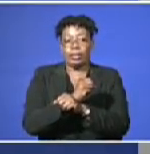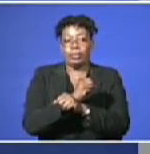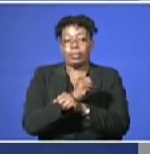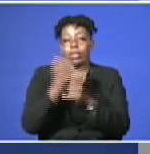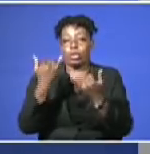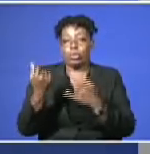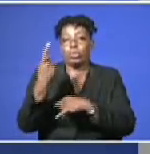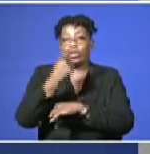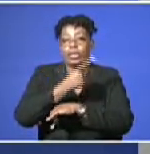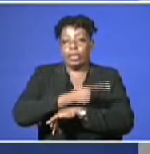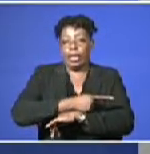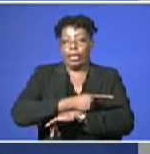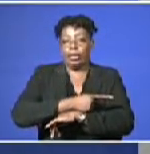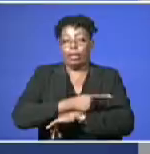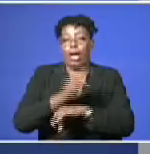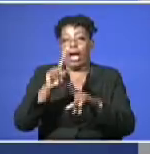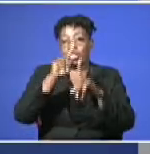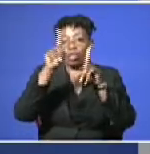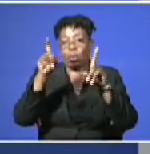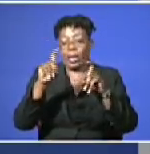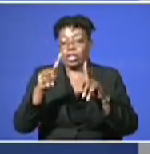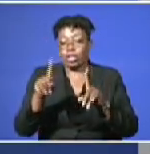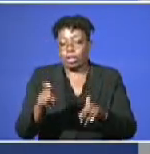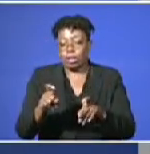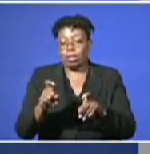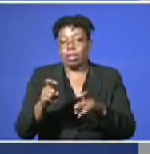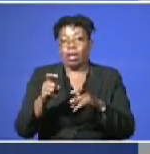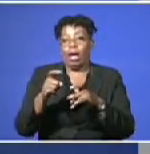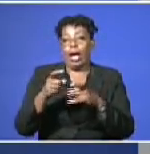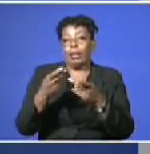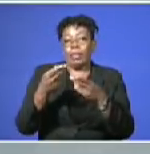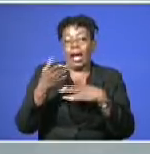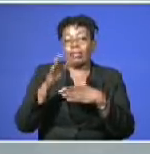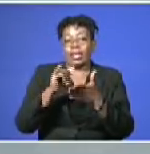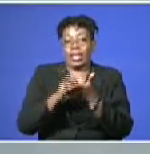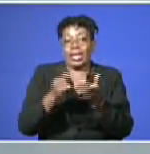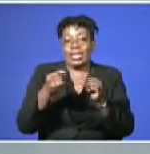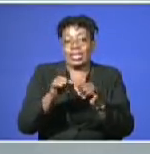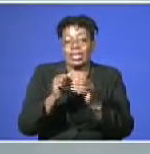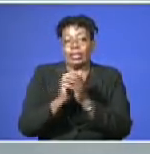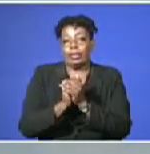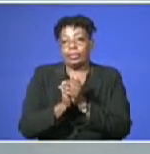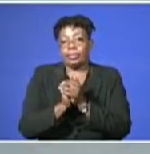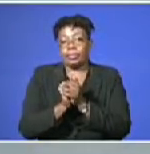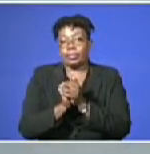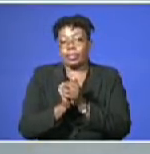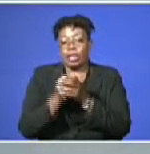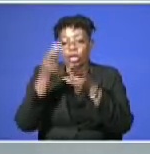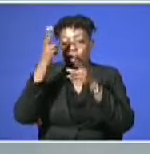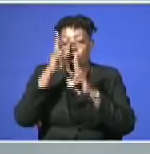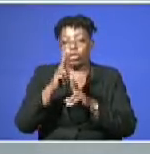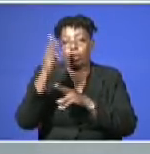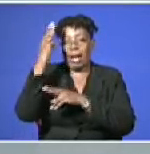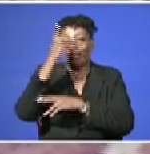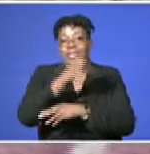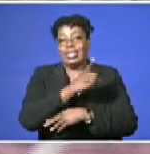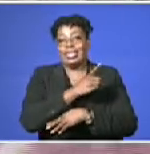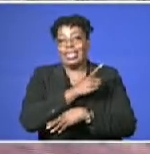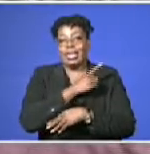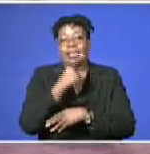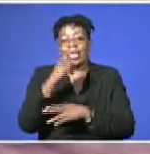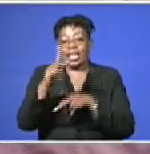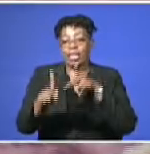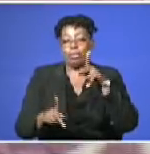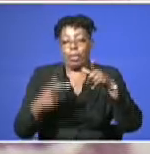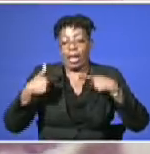National Security today, as questions mount over that incident. Minister of National Security, the Honorable Marvin Dames, says the